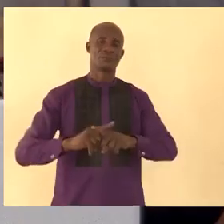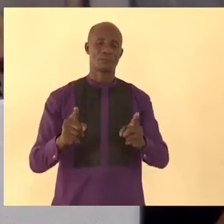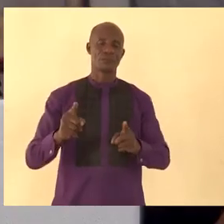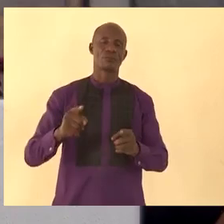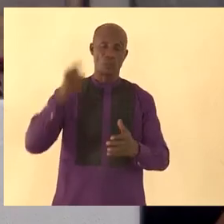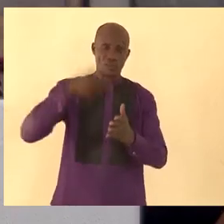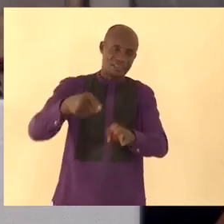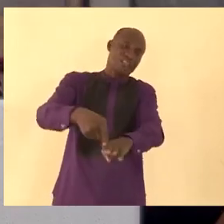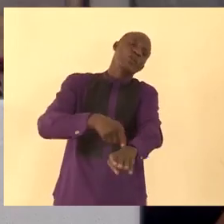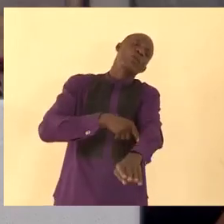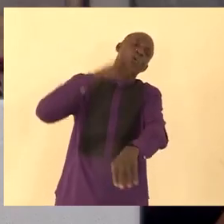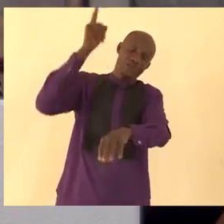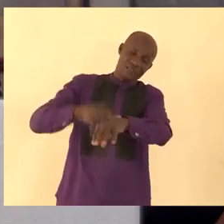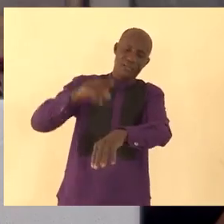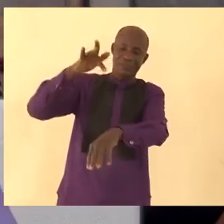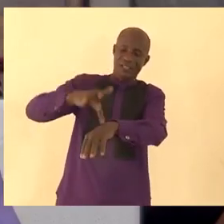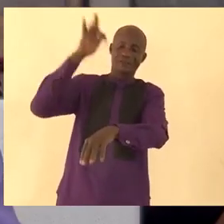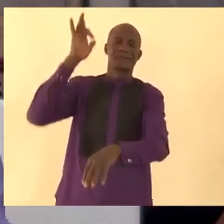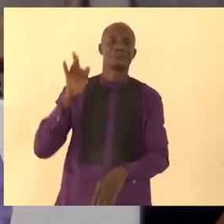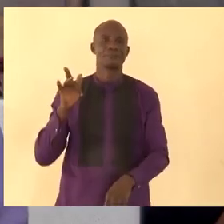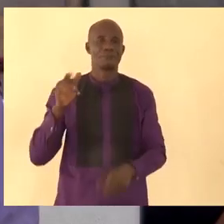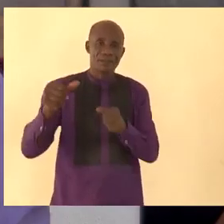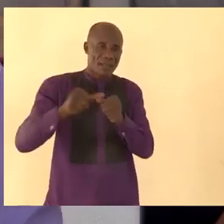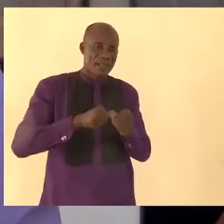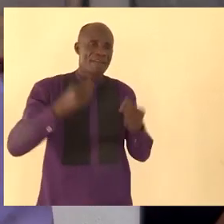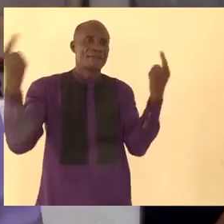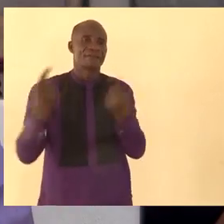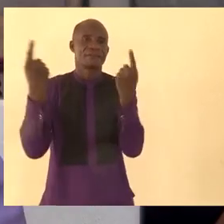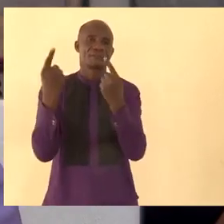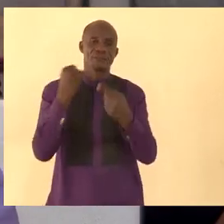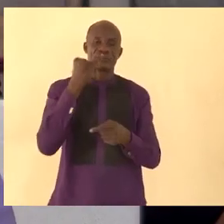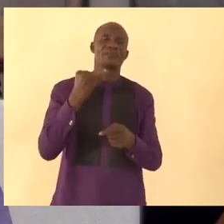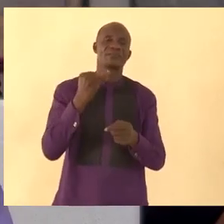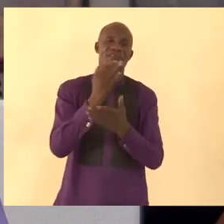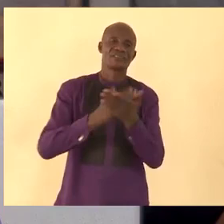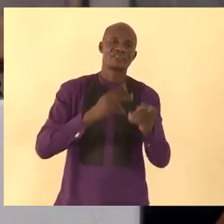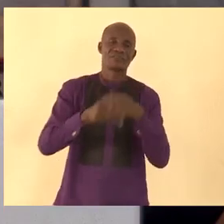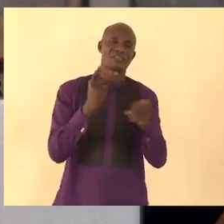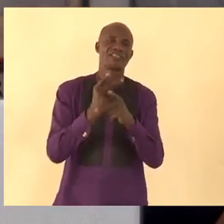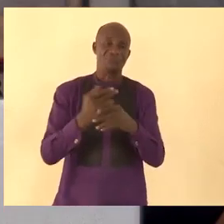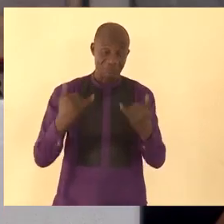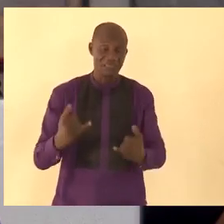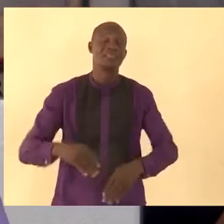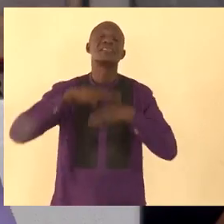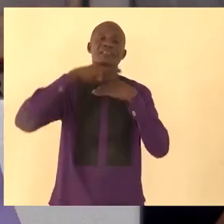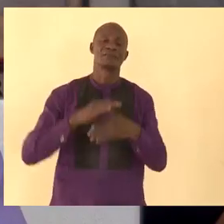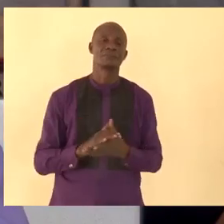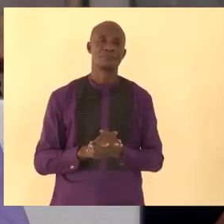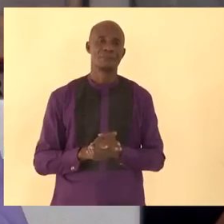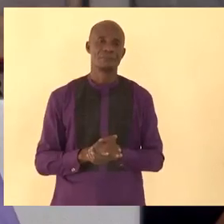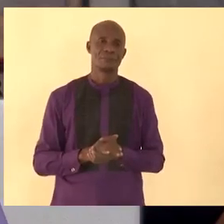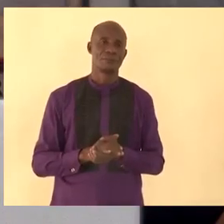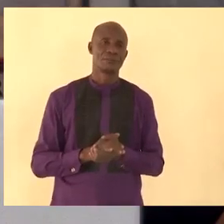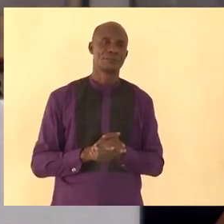But what is the long-term effect? So I say every sin is some kind of instant gratification